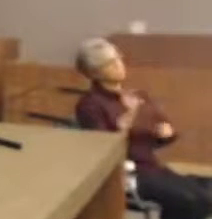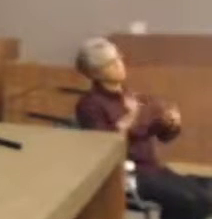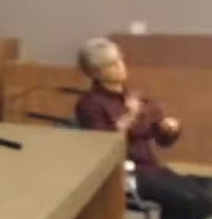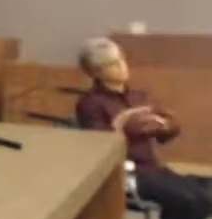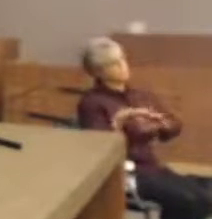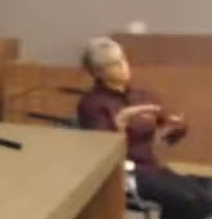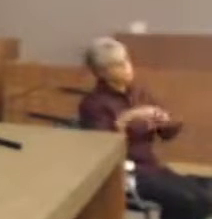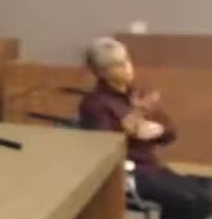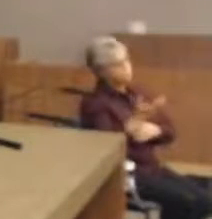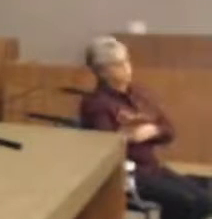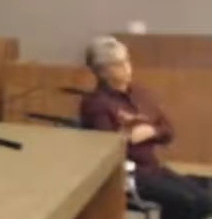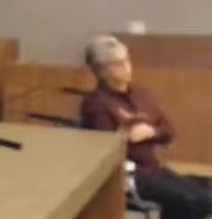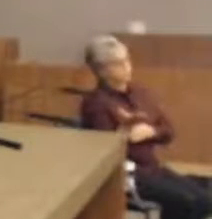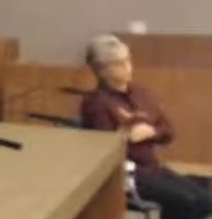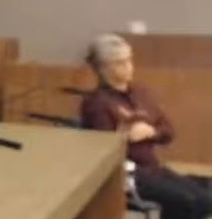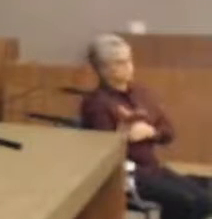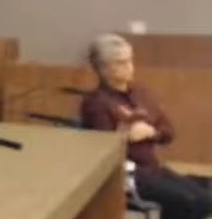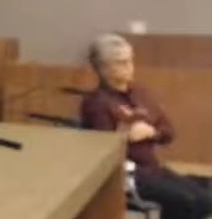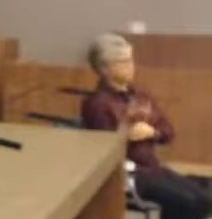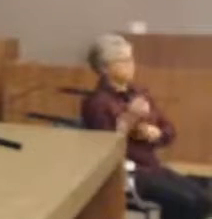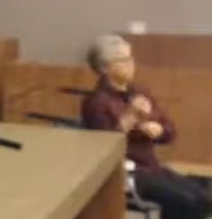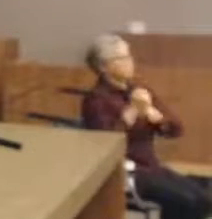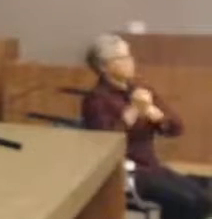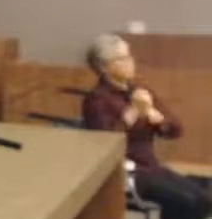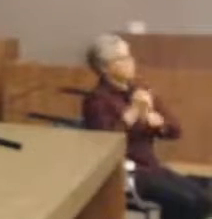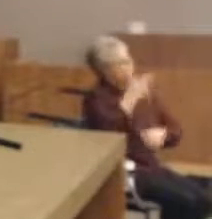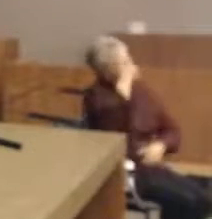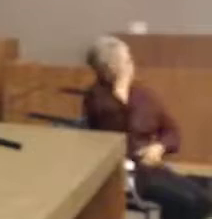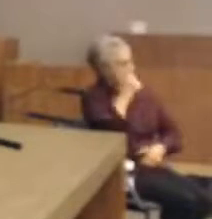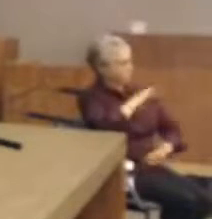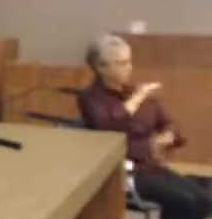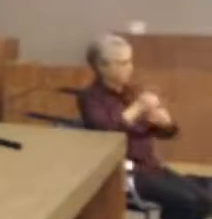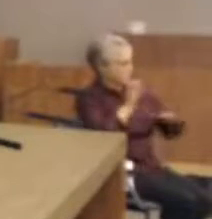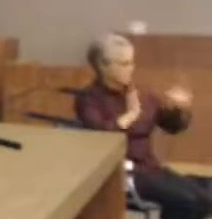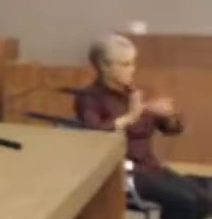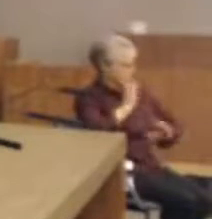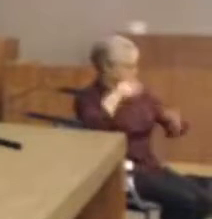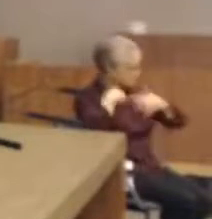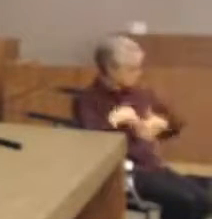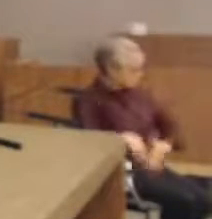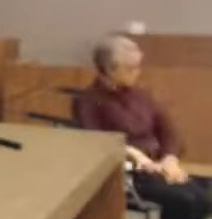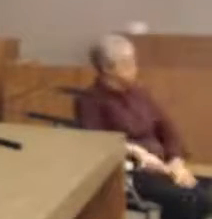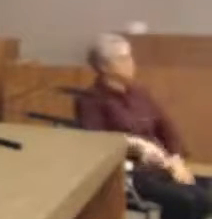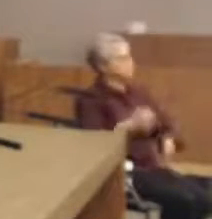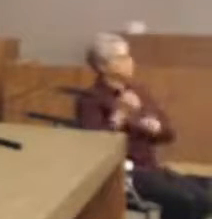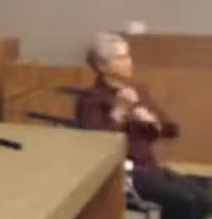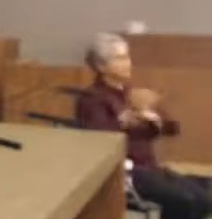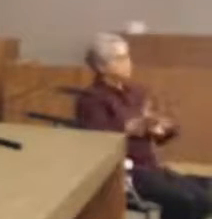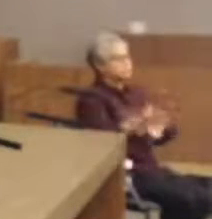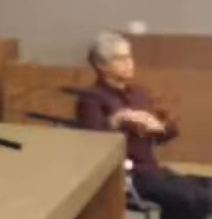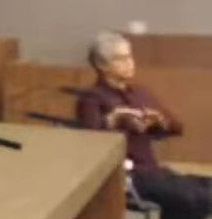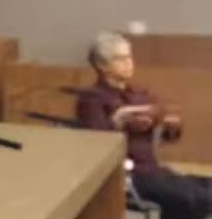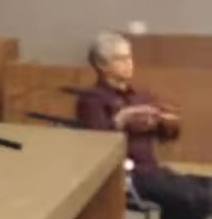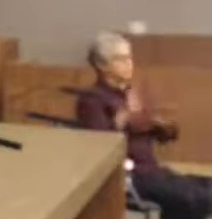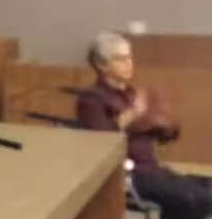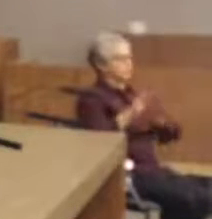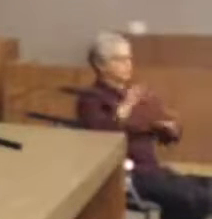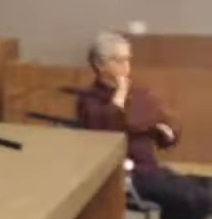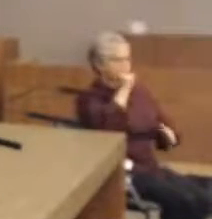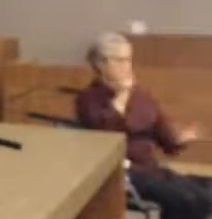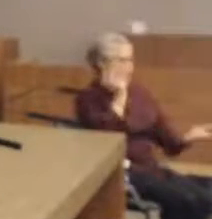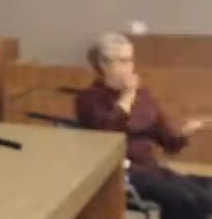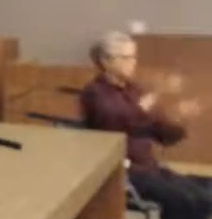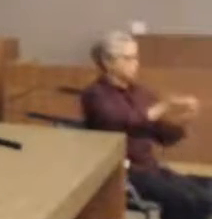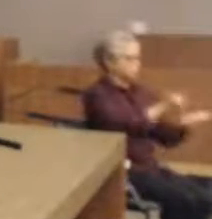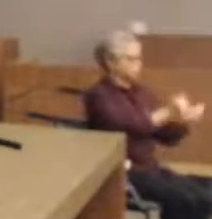chemical processes that are happening that are causing them to do incongruent behaviors, right? And then later when we look back on them, we're making judgments in lots